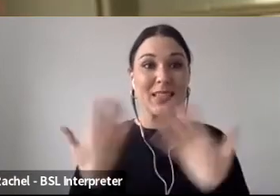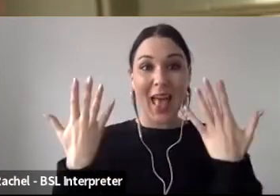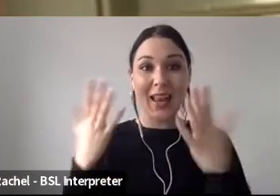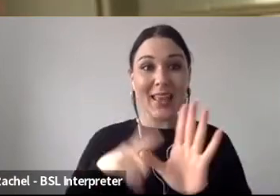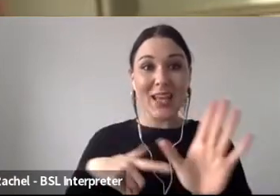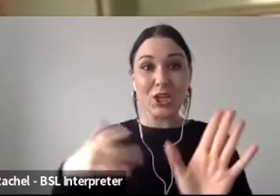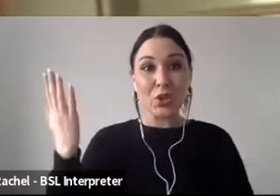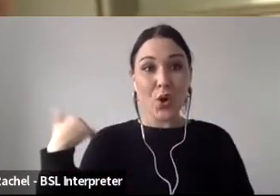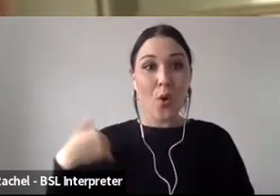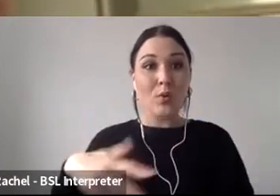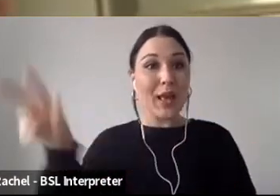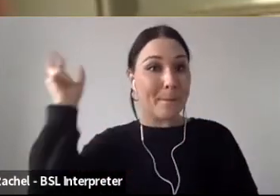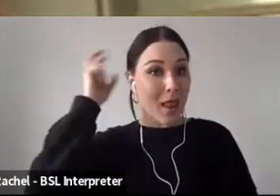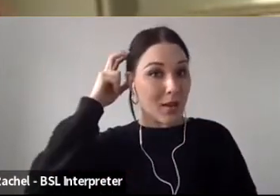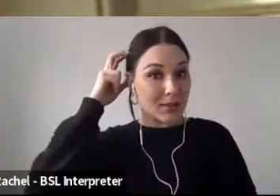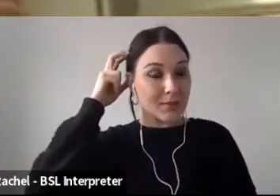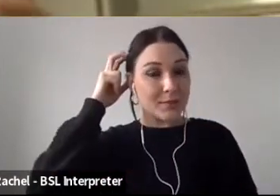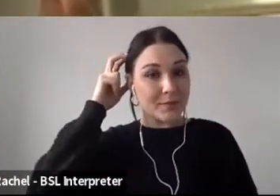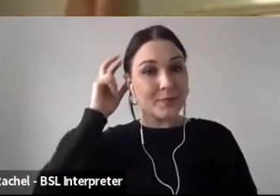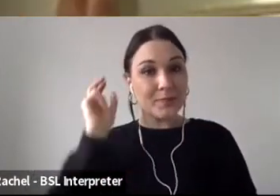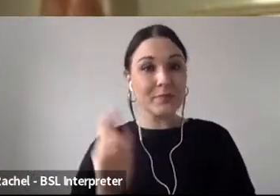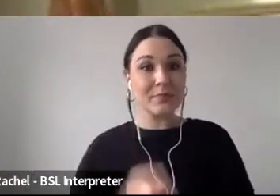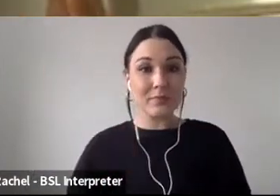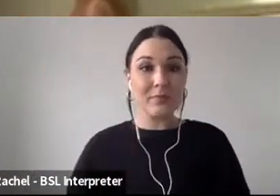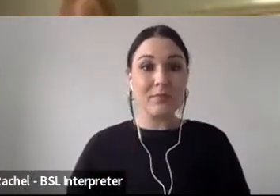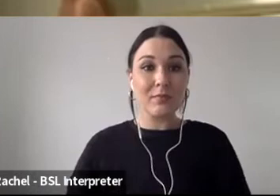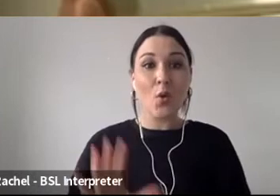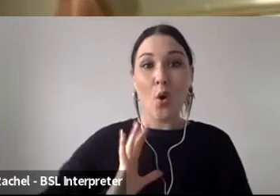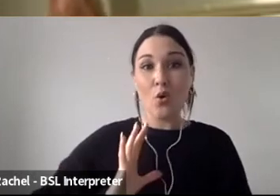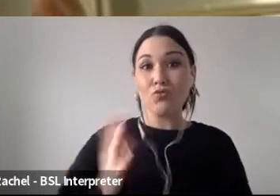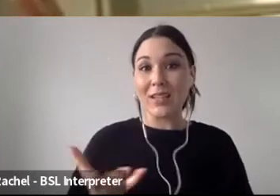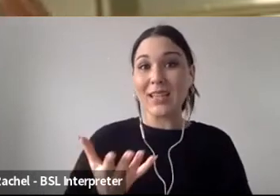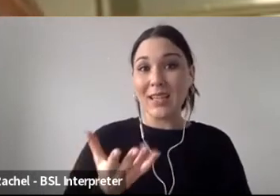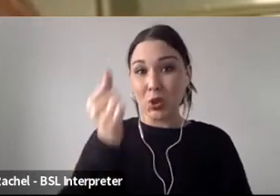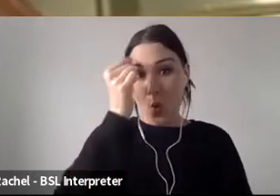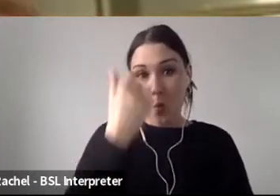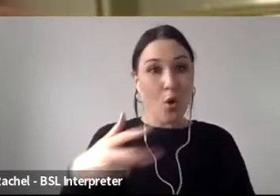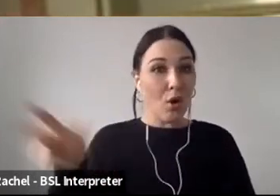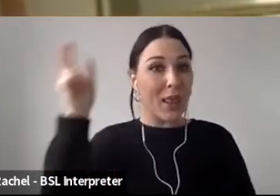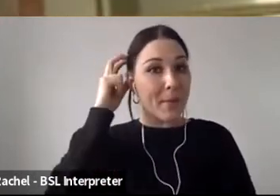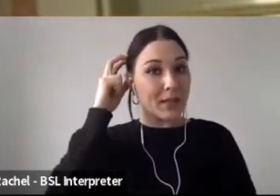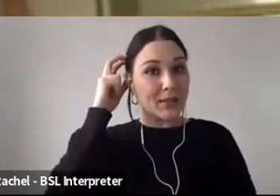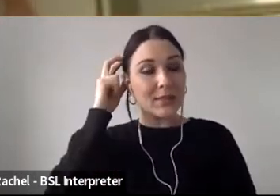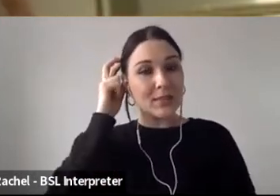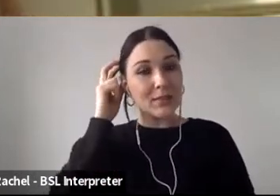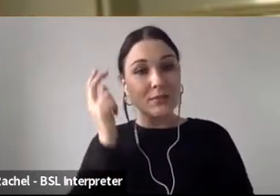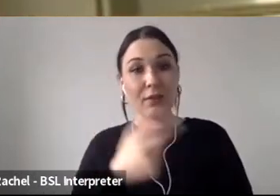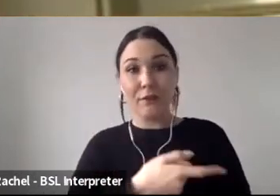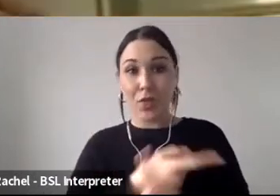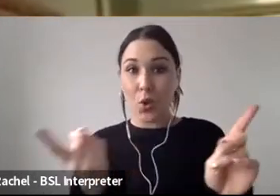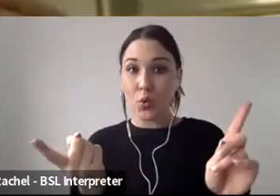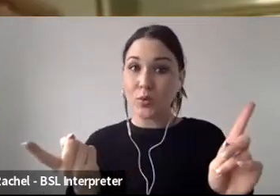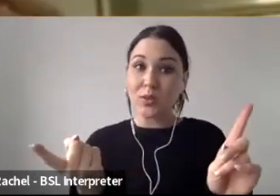I wear a cochlear implant. Now, some of you may already know what a cochlear implant is, but for those who don't,